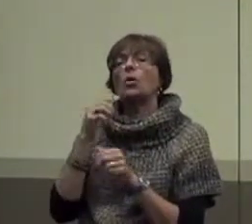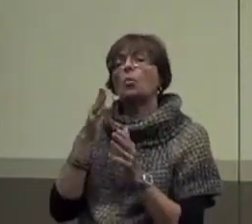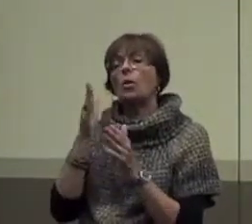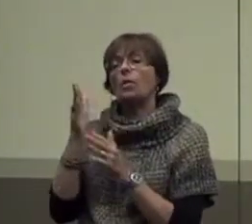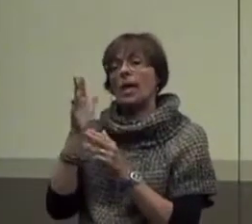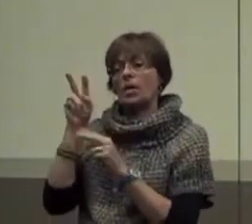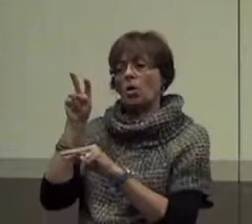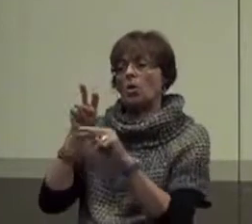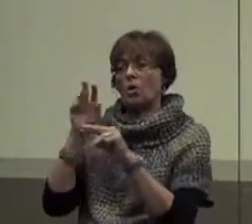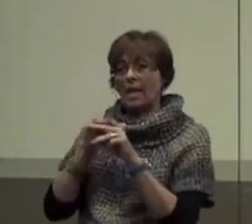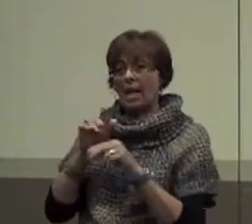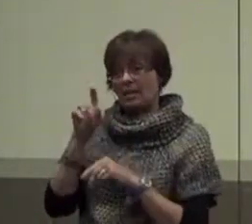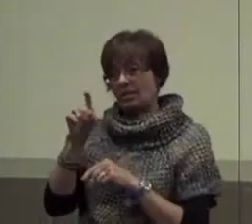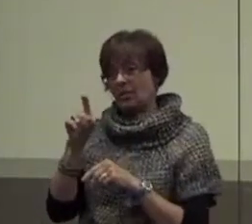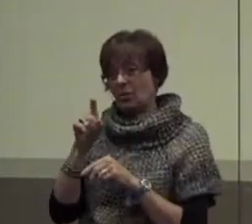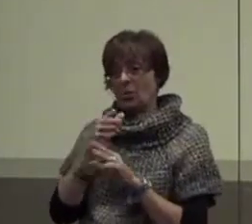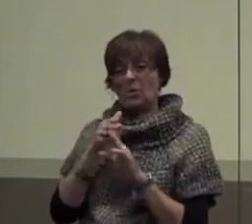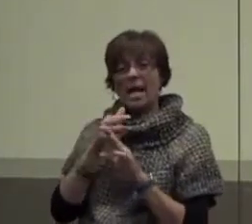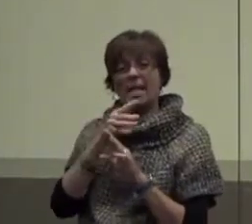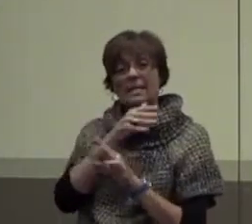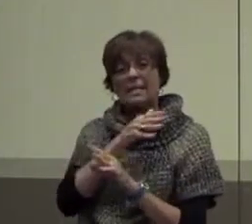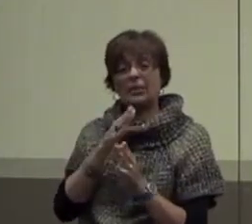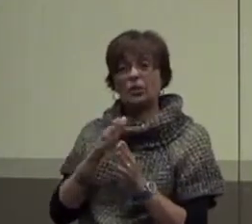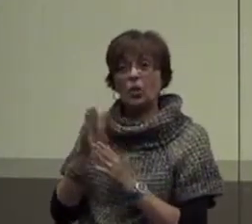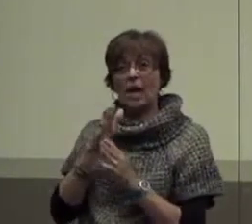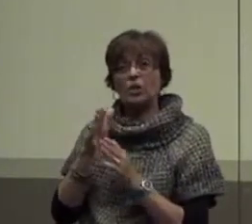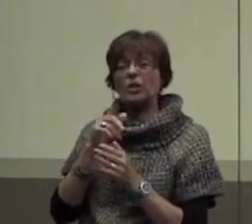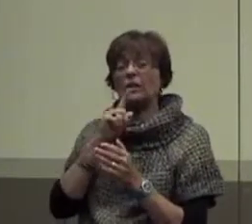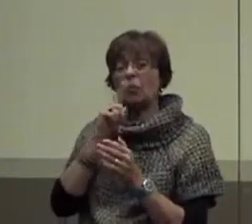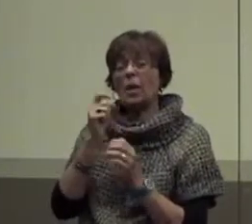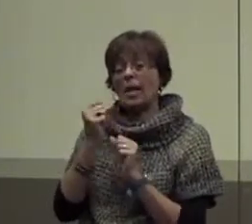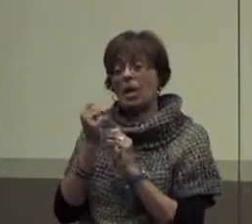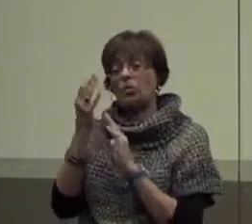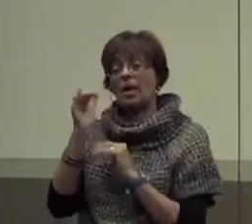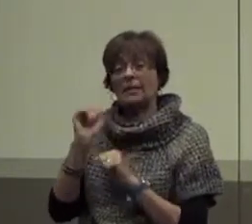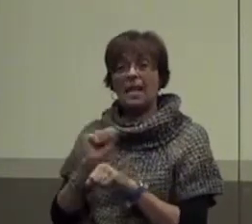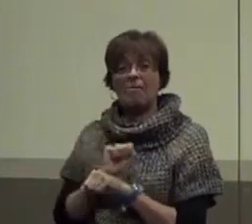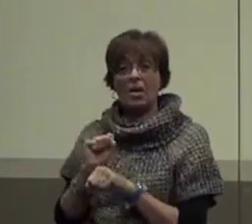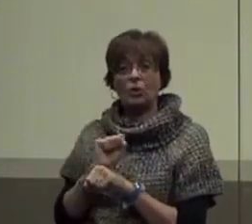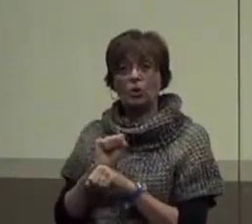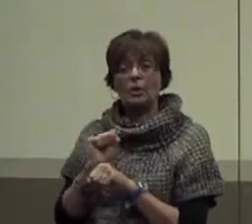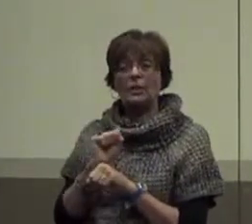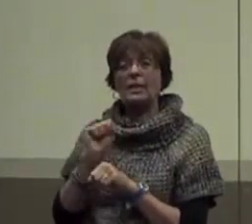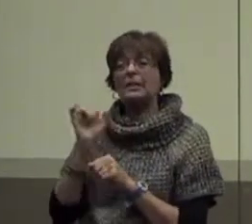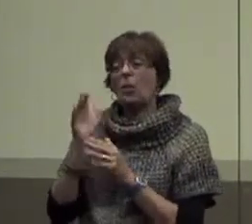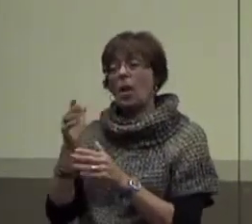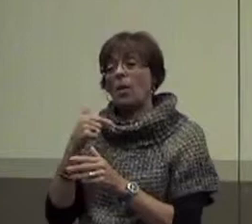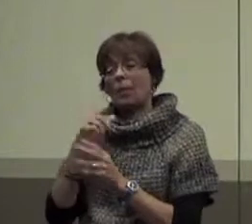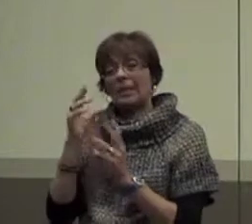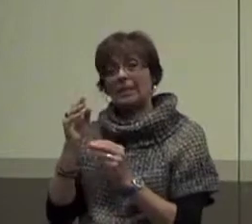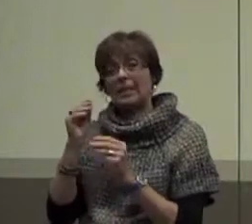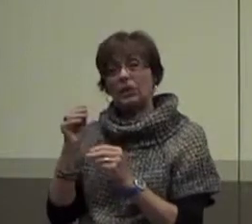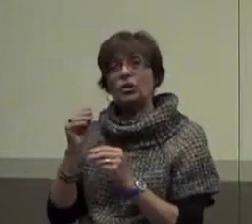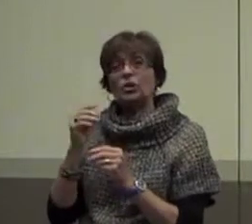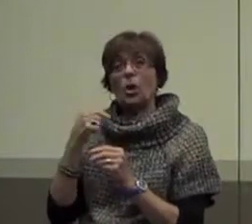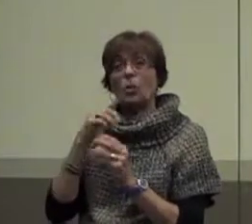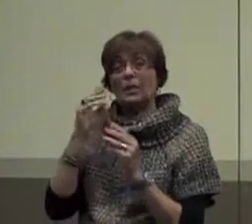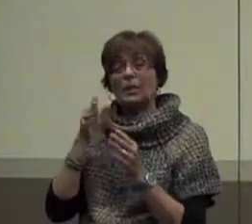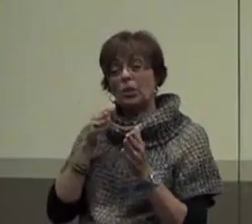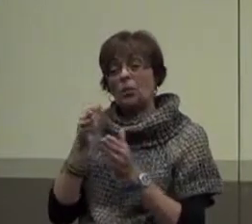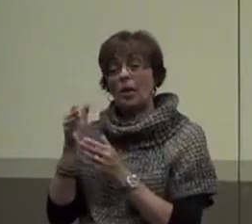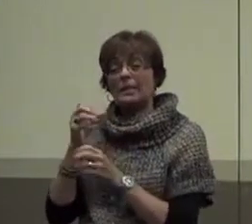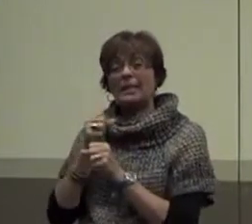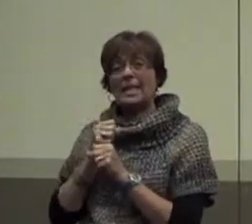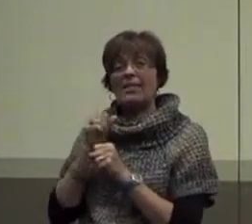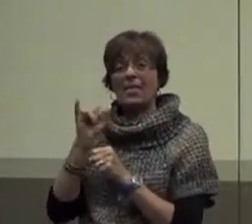at, do our antecedent strategies address that function? Does the way that we teach, and are we teaching ways to get